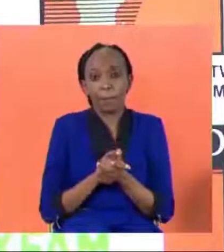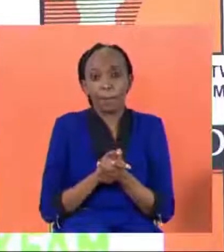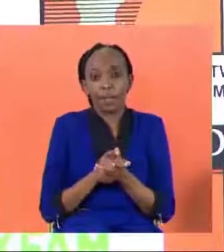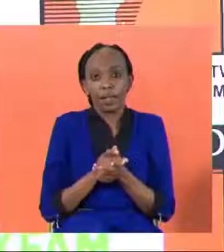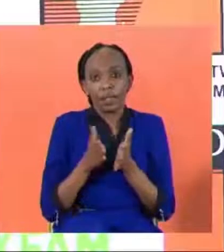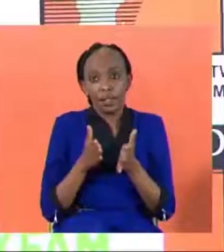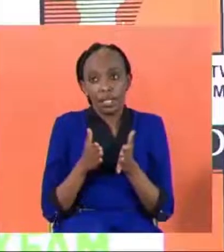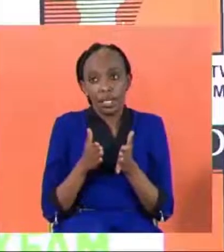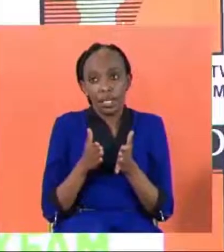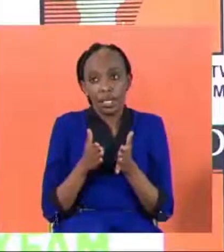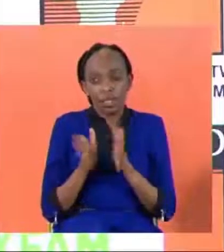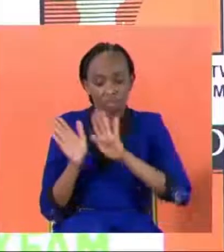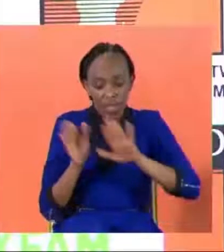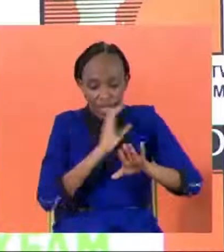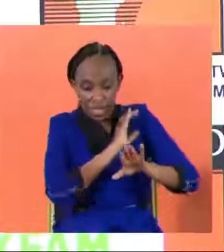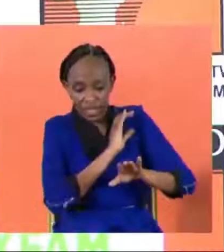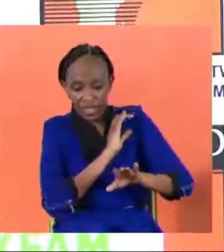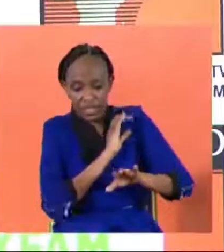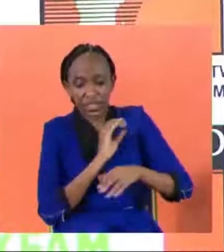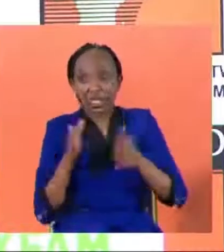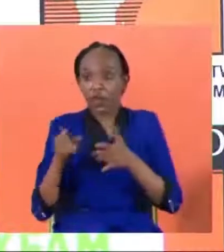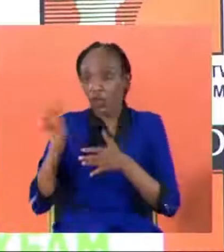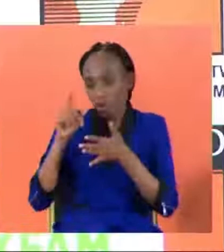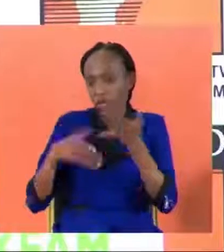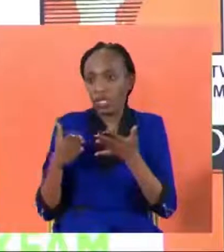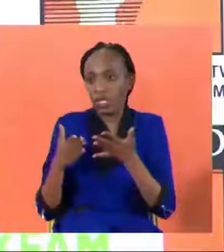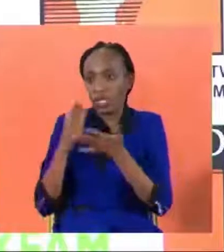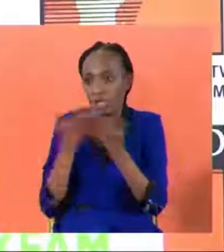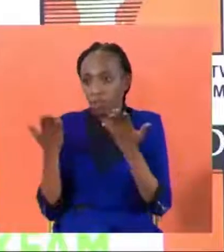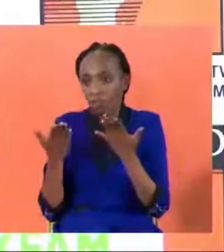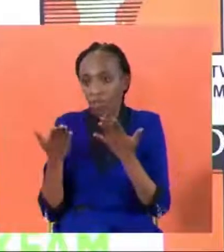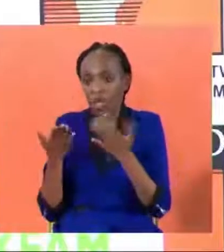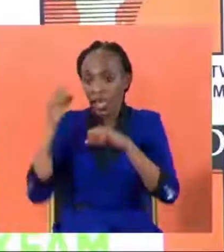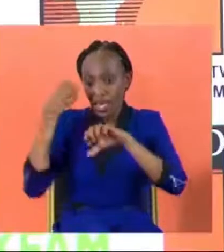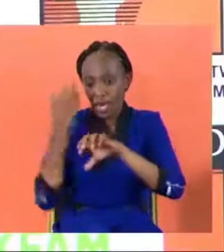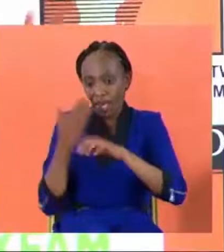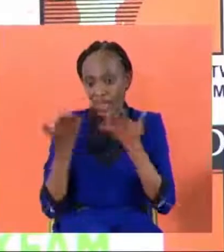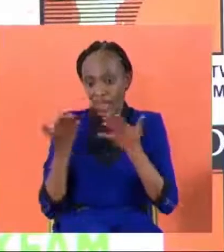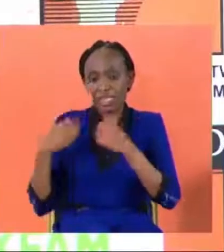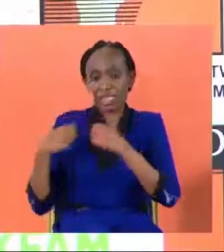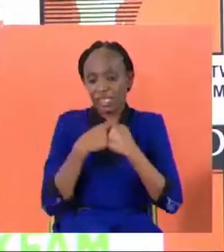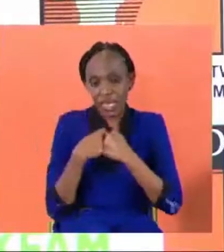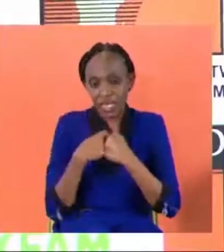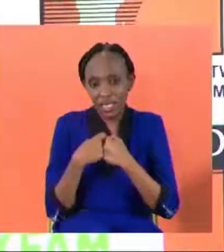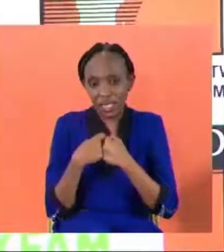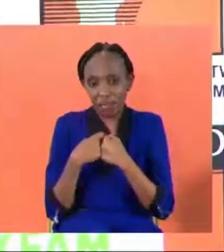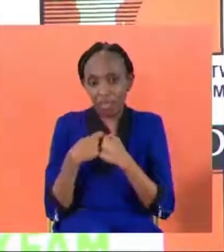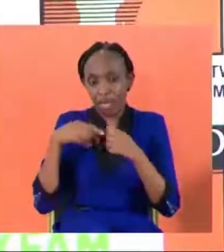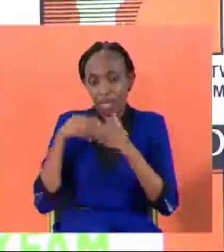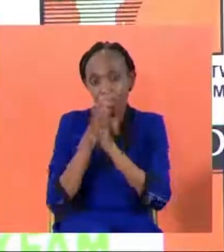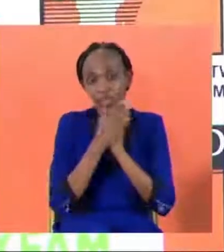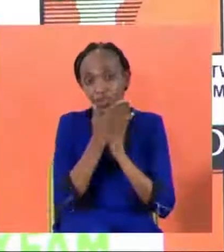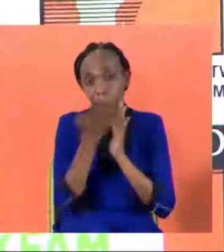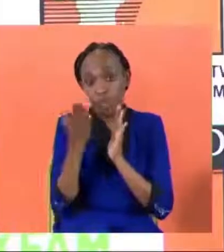So aside from the characters, you also want to look at what are some of the complications, some of the challenges in your